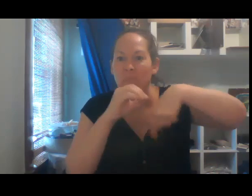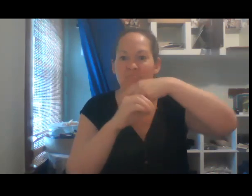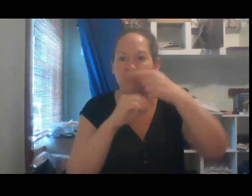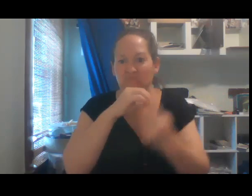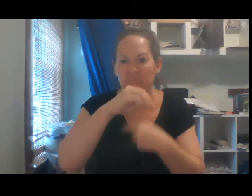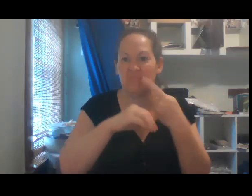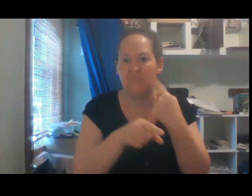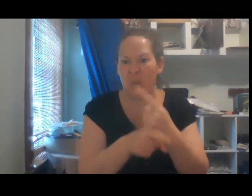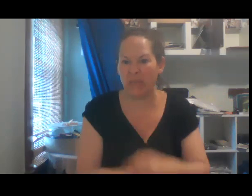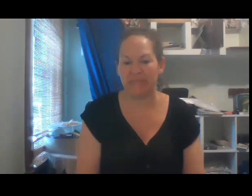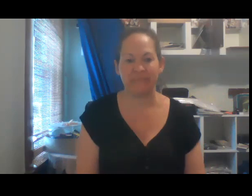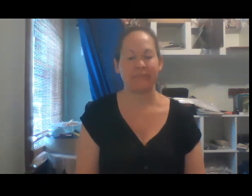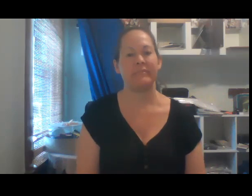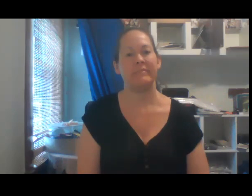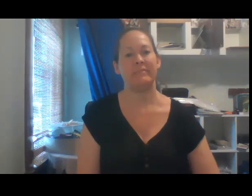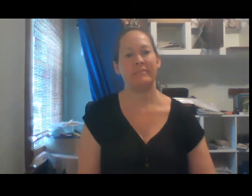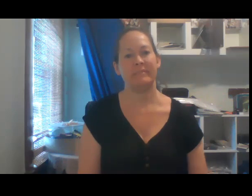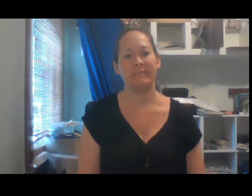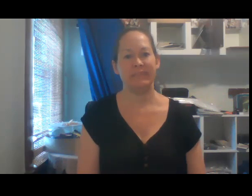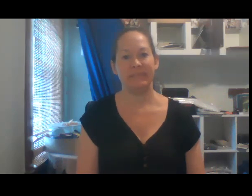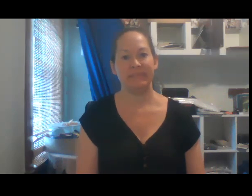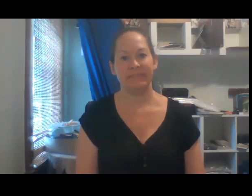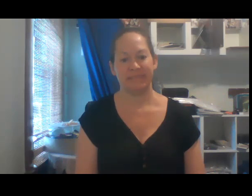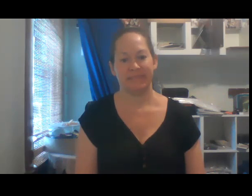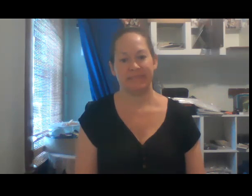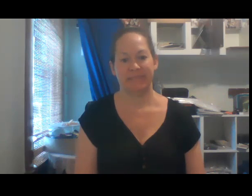protons blue. I've always seen them as blue. I don't know why.